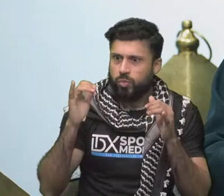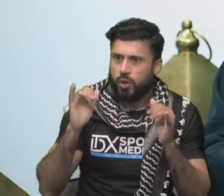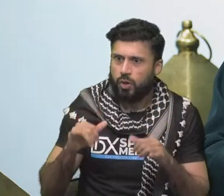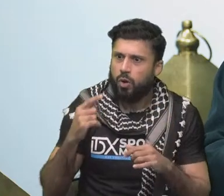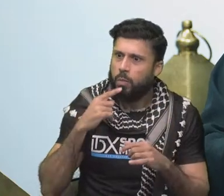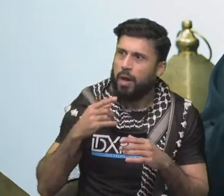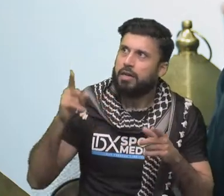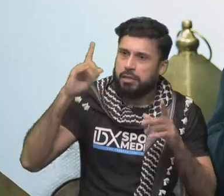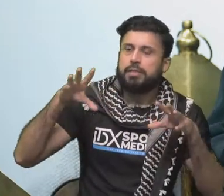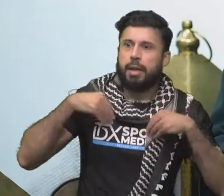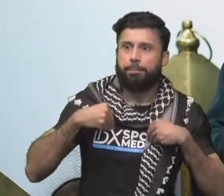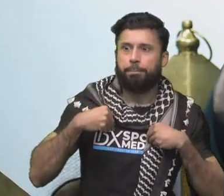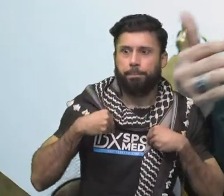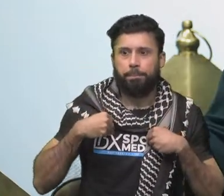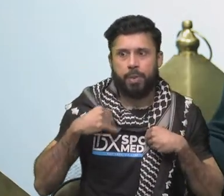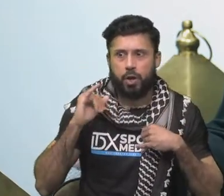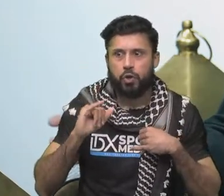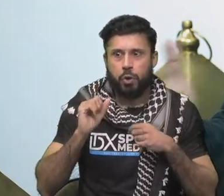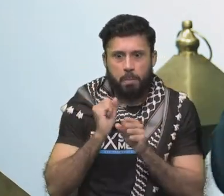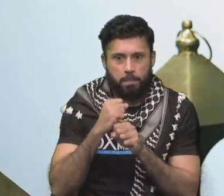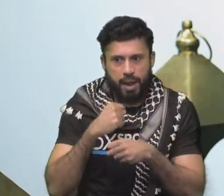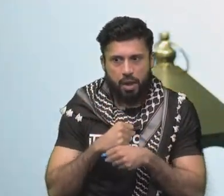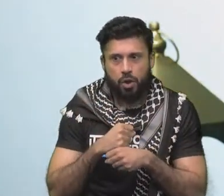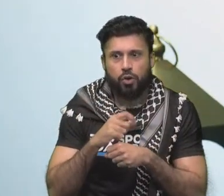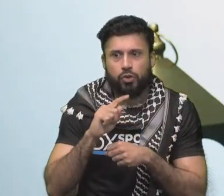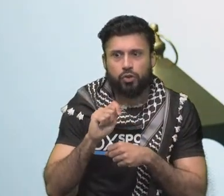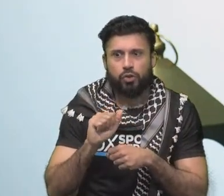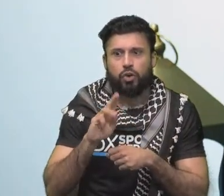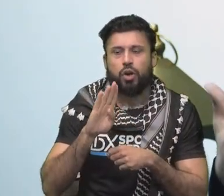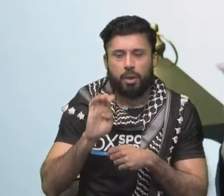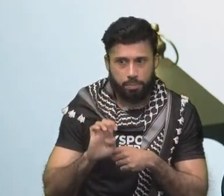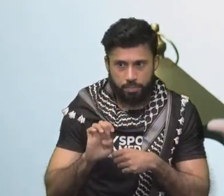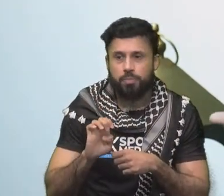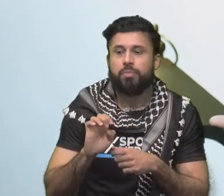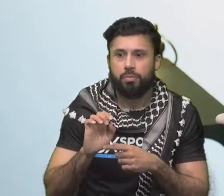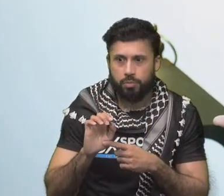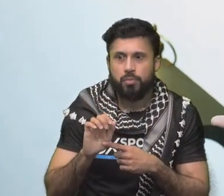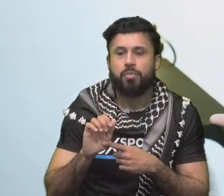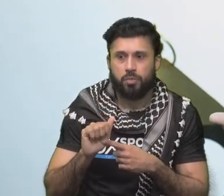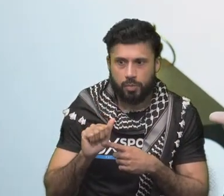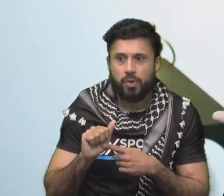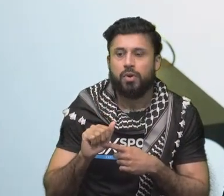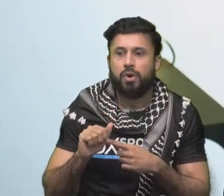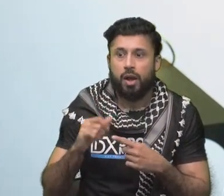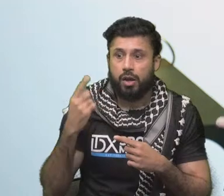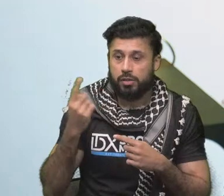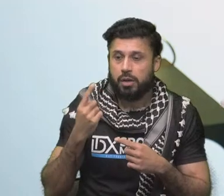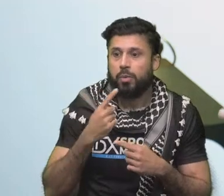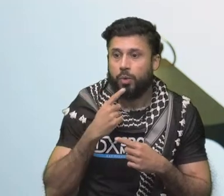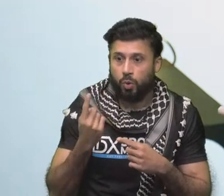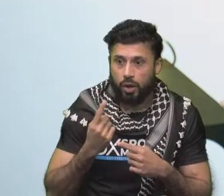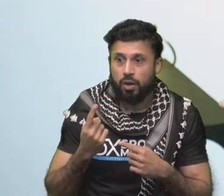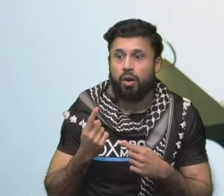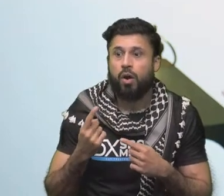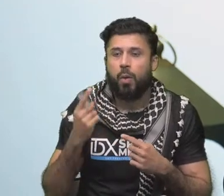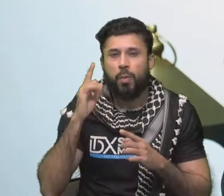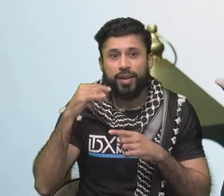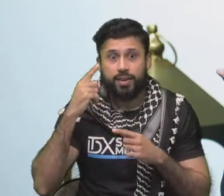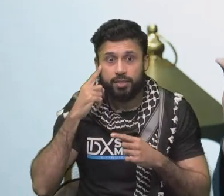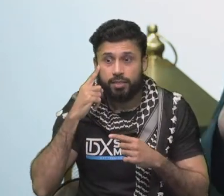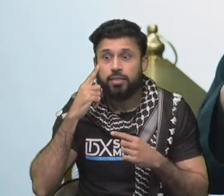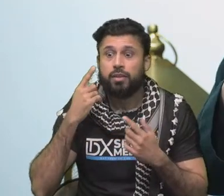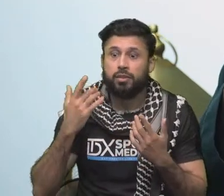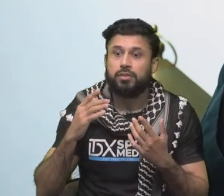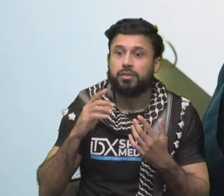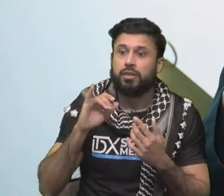in the 14th century crazy. You know, we would never be like that. But we've got elements sometimes. And one of those elements is